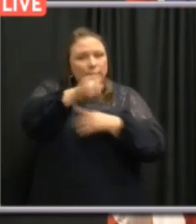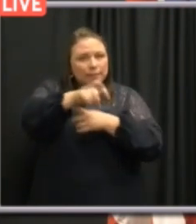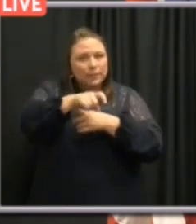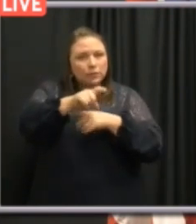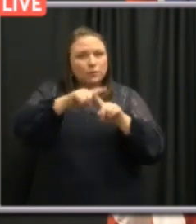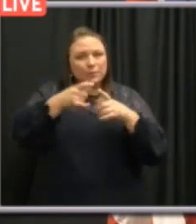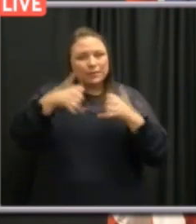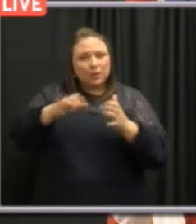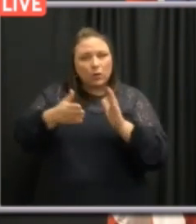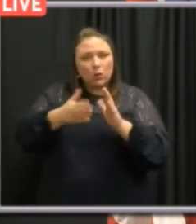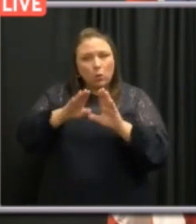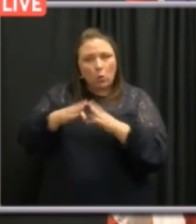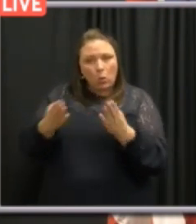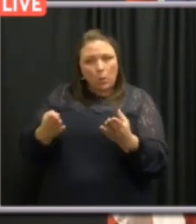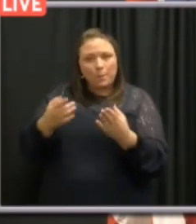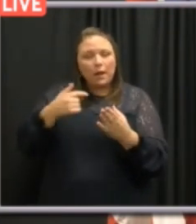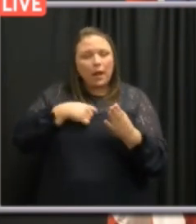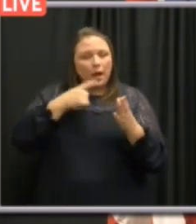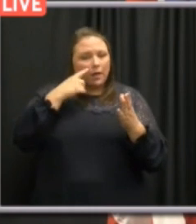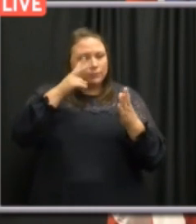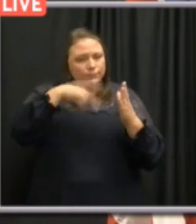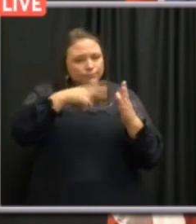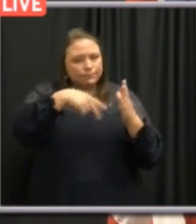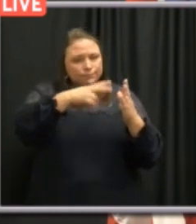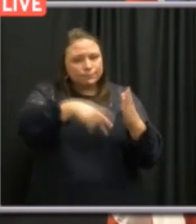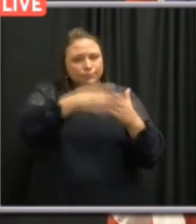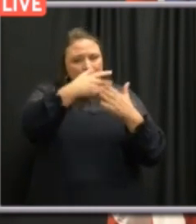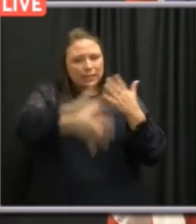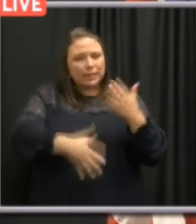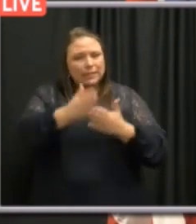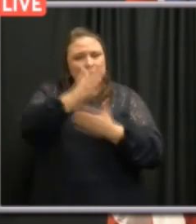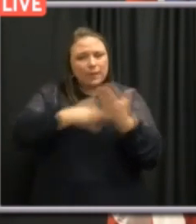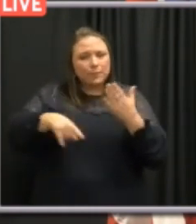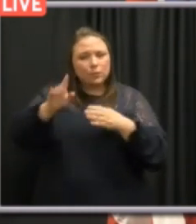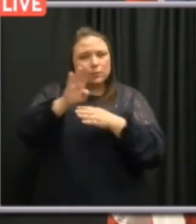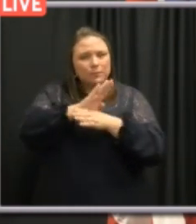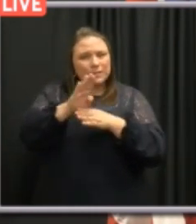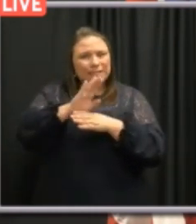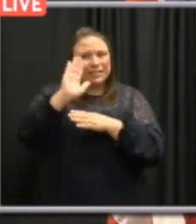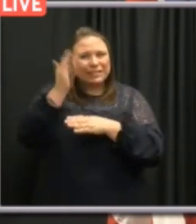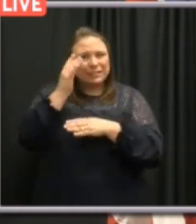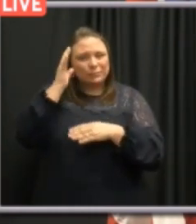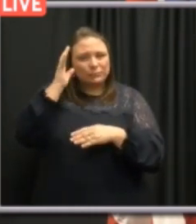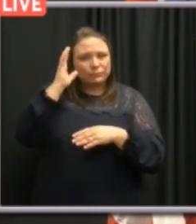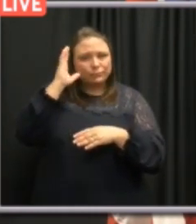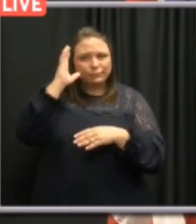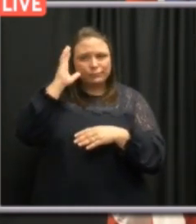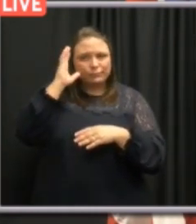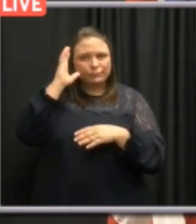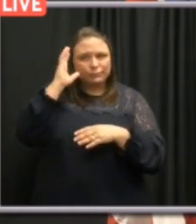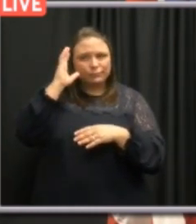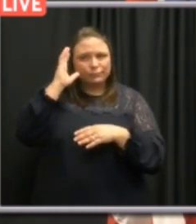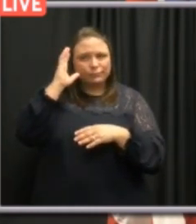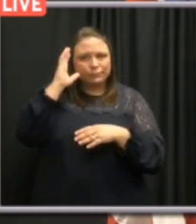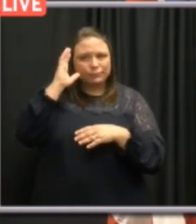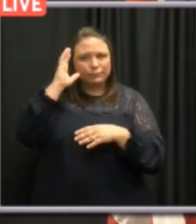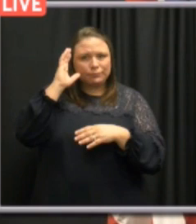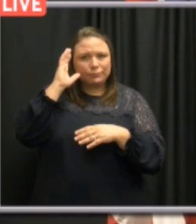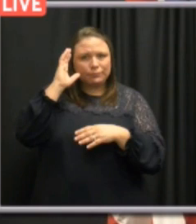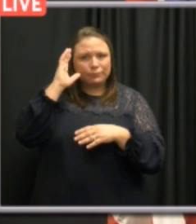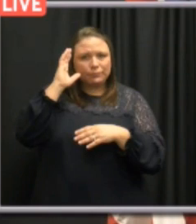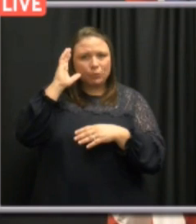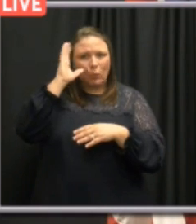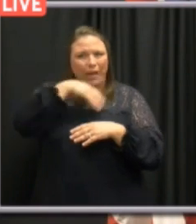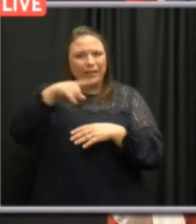reviewed those lists, and some of the businesses seem pretty crazy that they thought that they were essential.